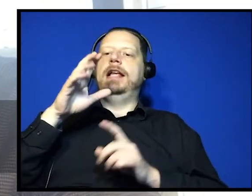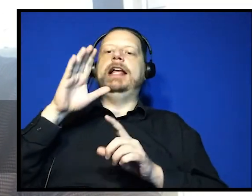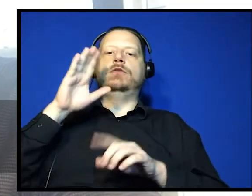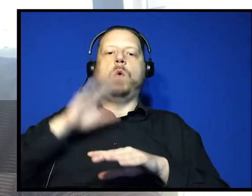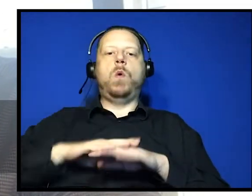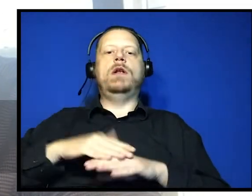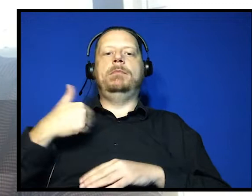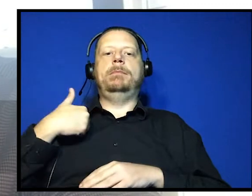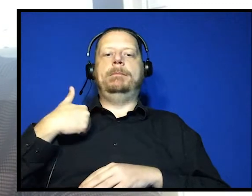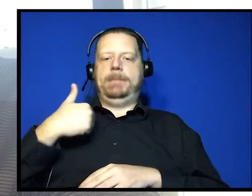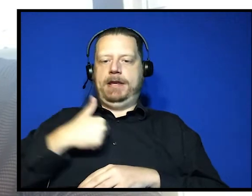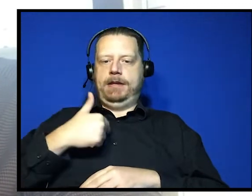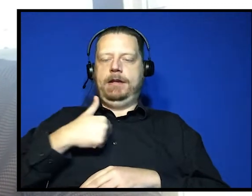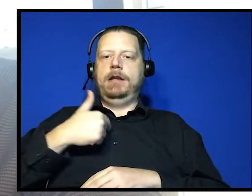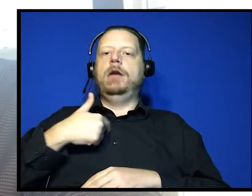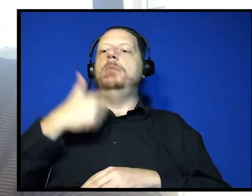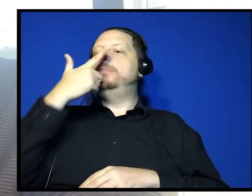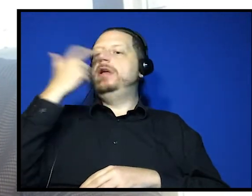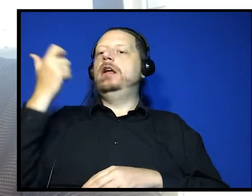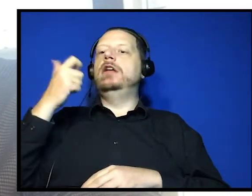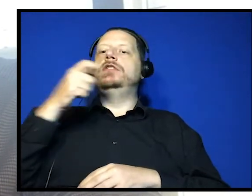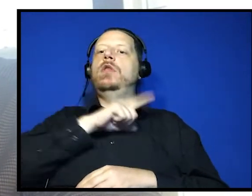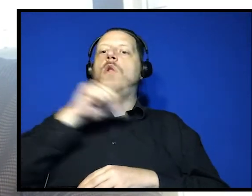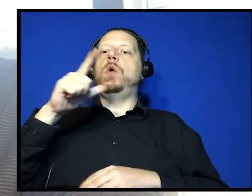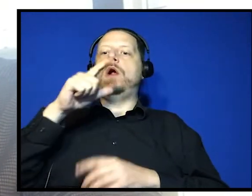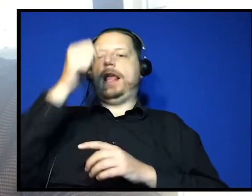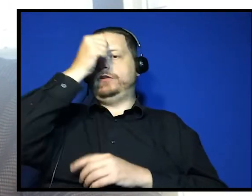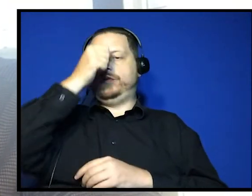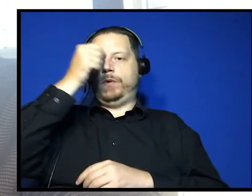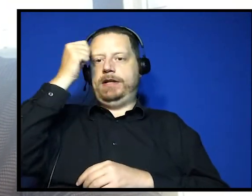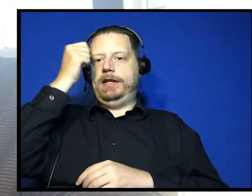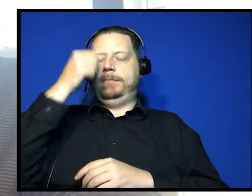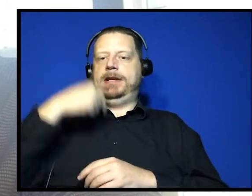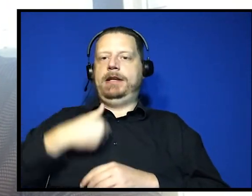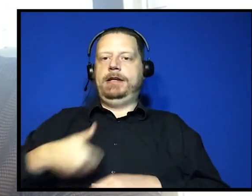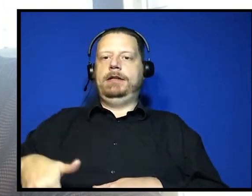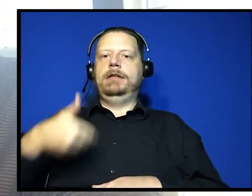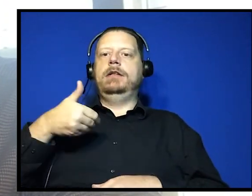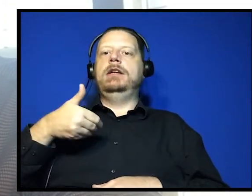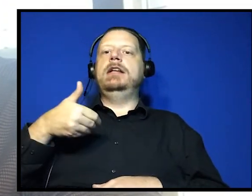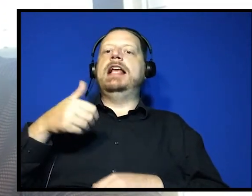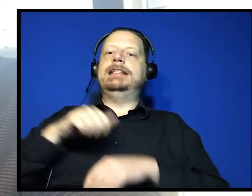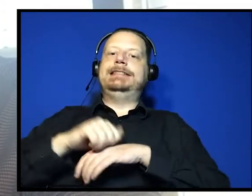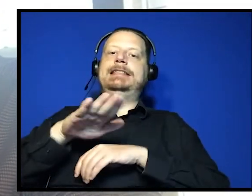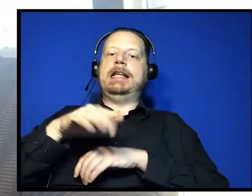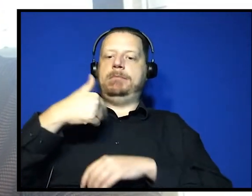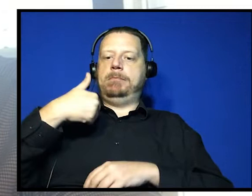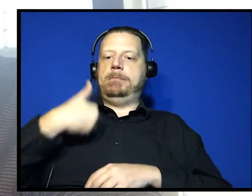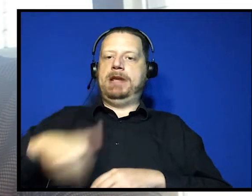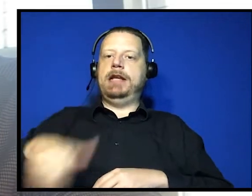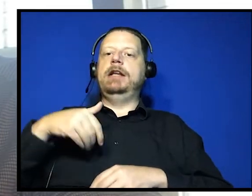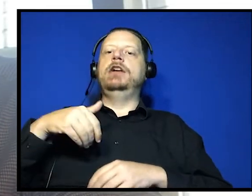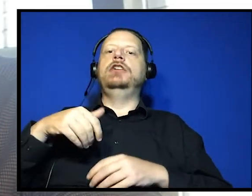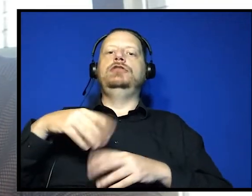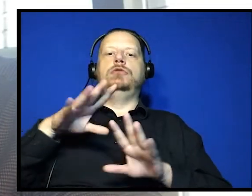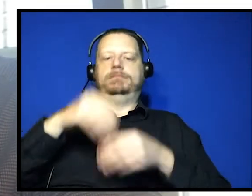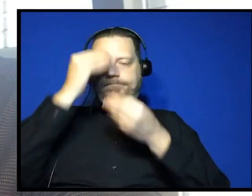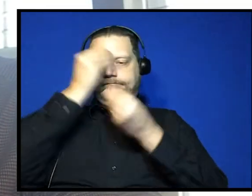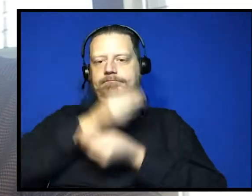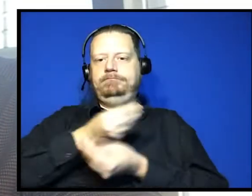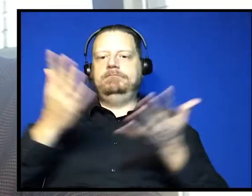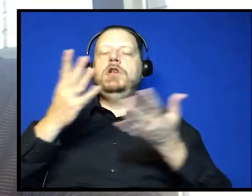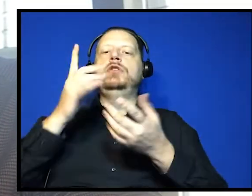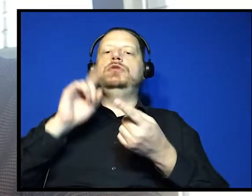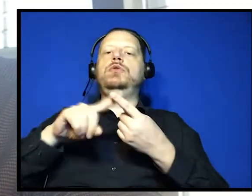me, because the Lord has anointed me. He has sent me to bring good news to the